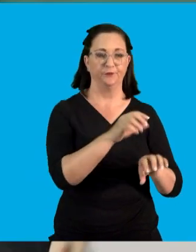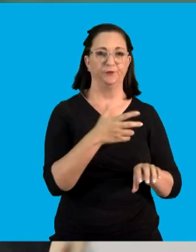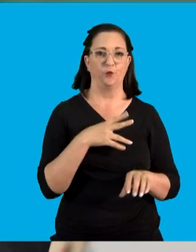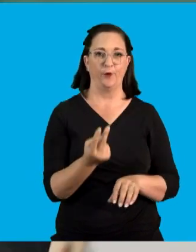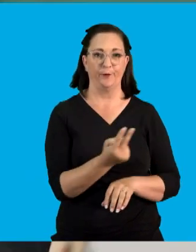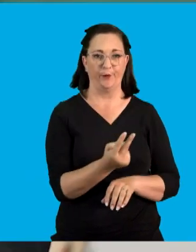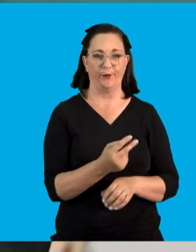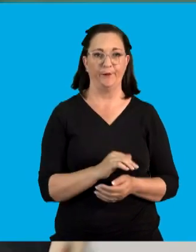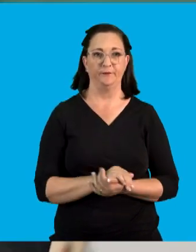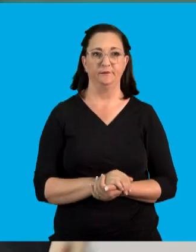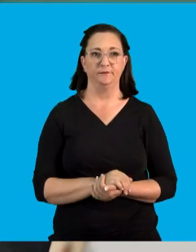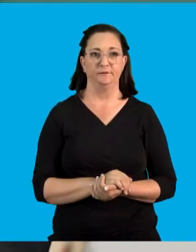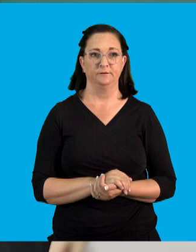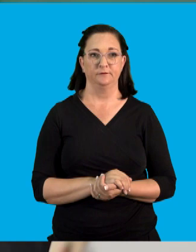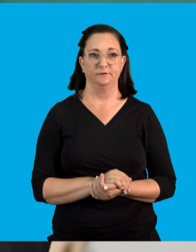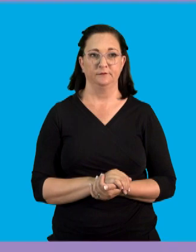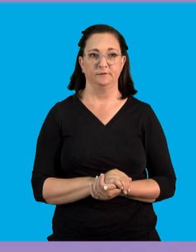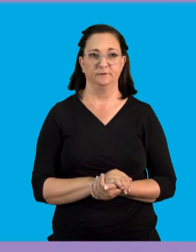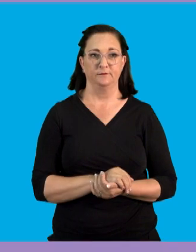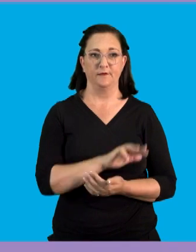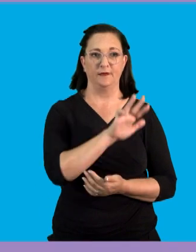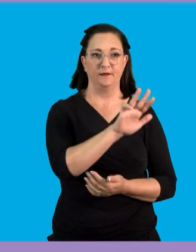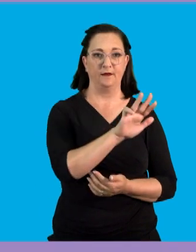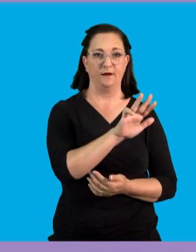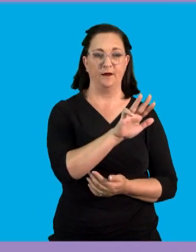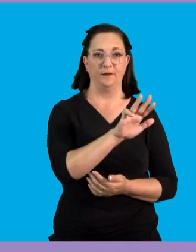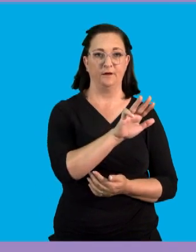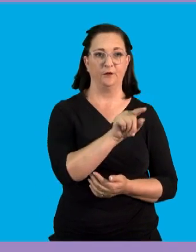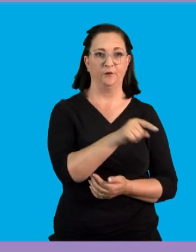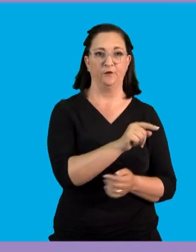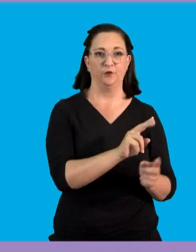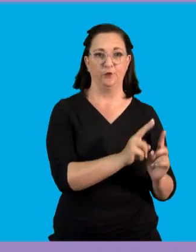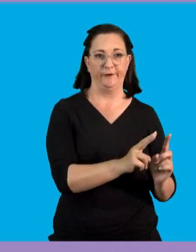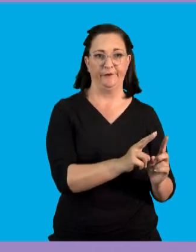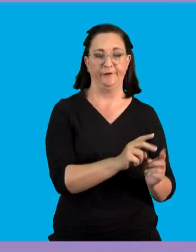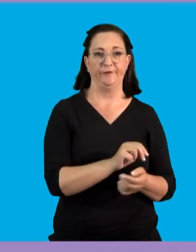must do the same thing with the numerator. This gives us a